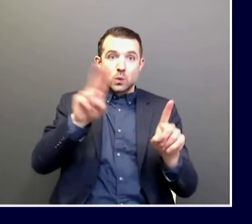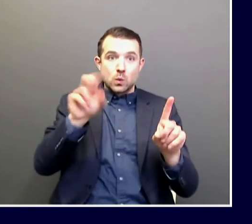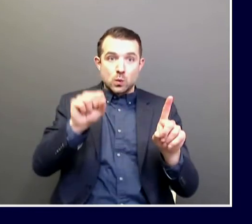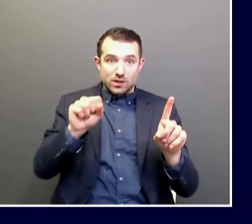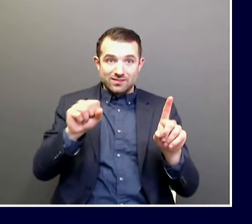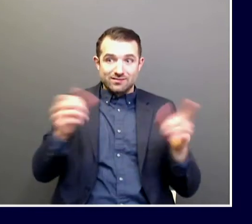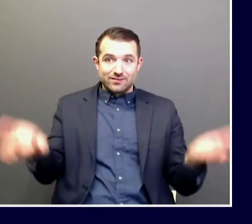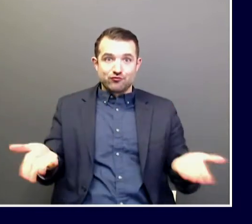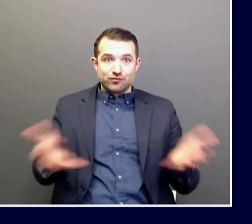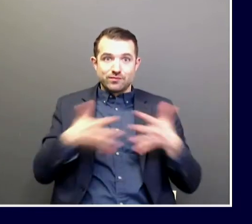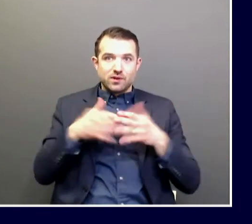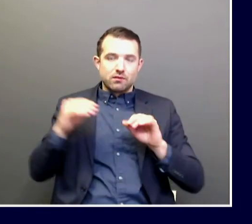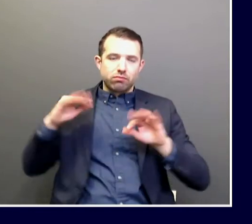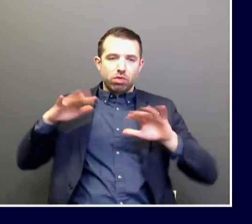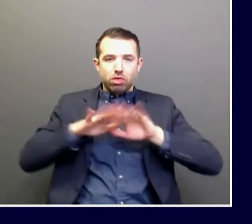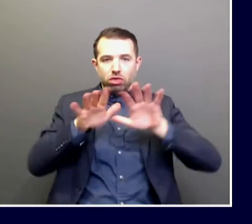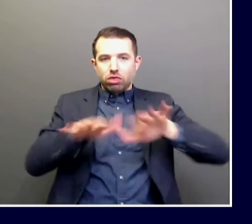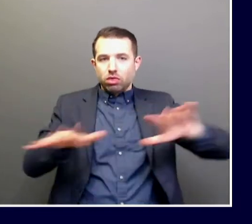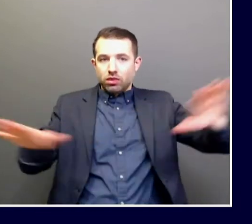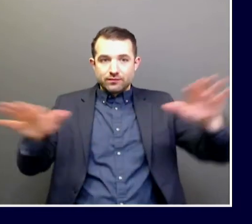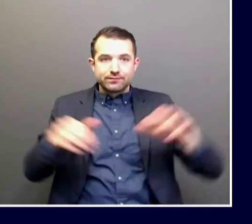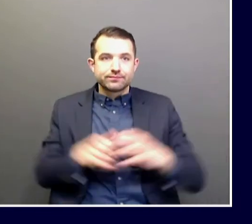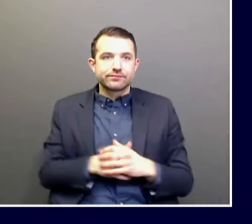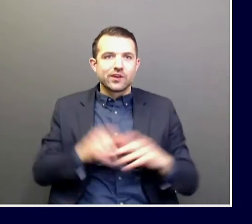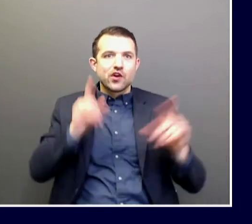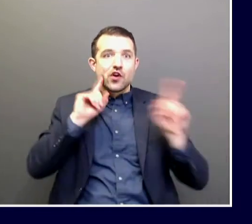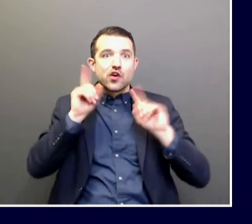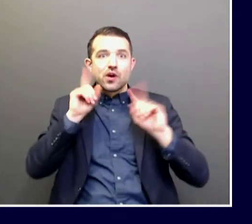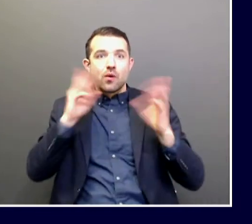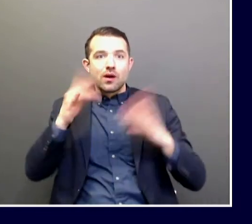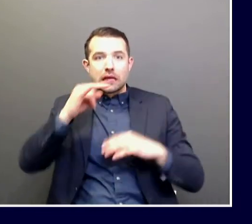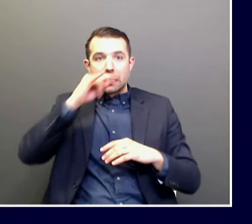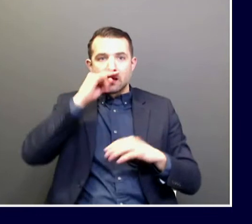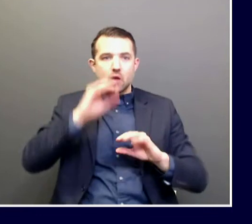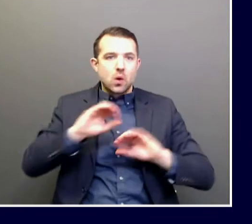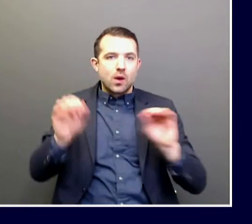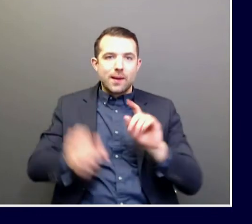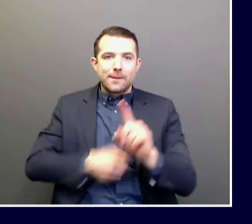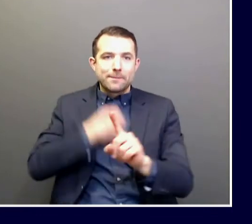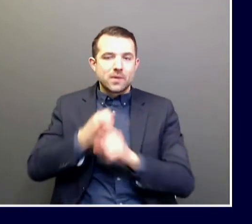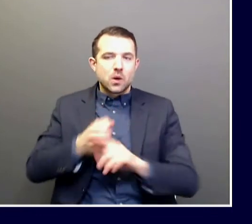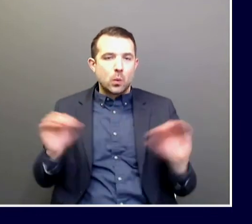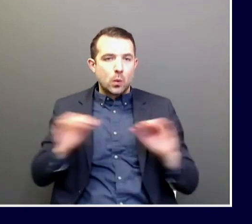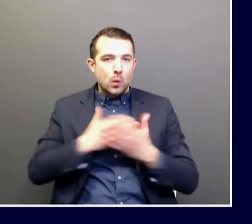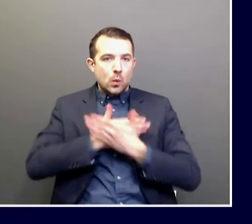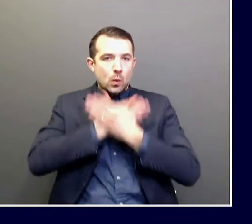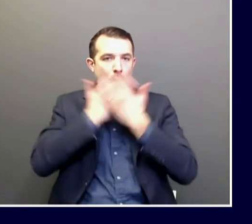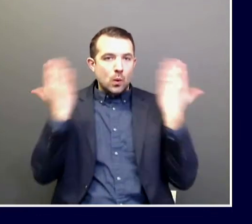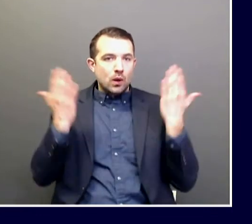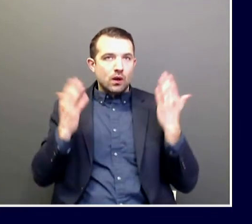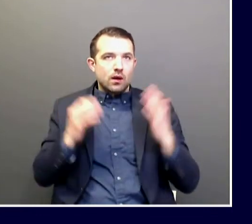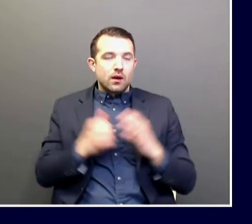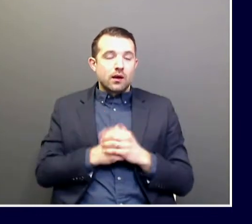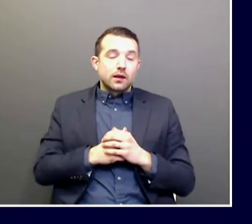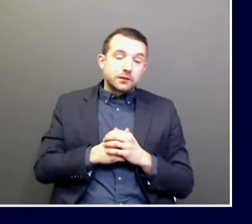kids don't get affected by COVID. And there were all these theories about why, and that may have been true early on in the pandemic, but with the Omicron variant,